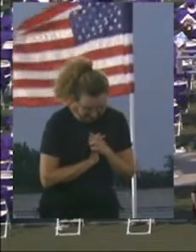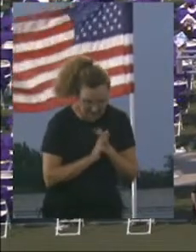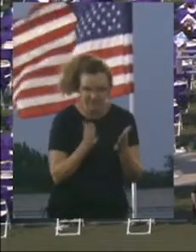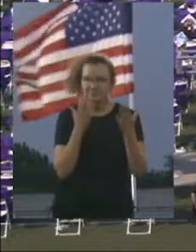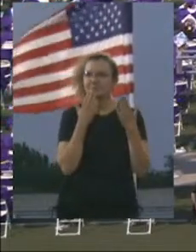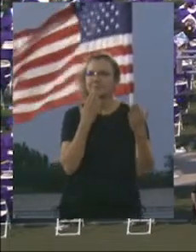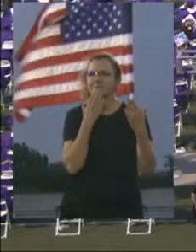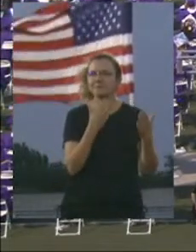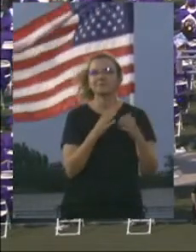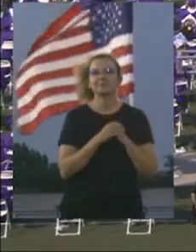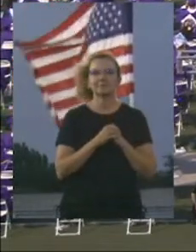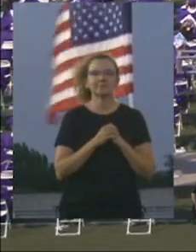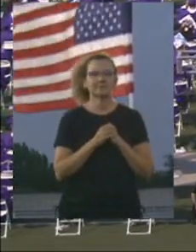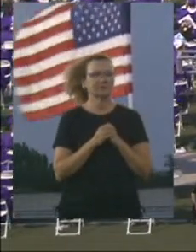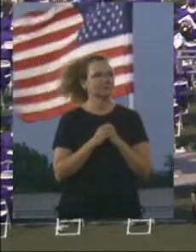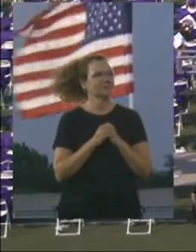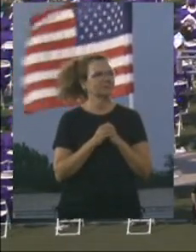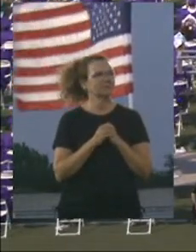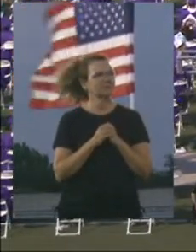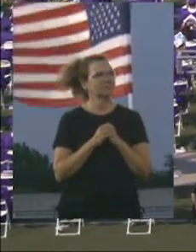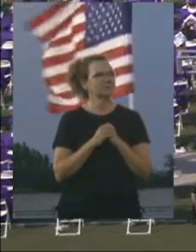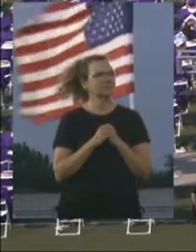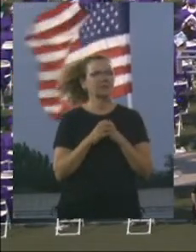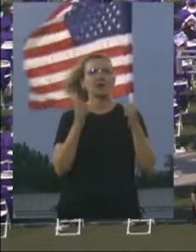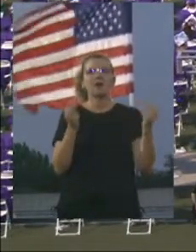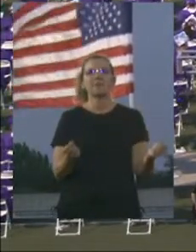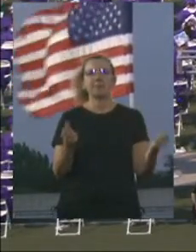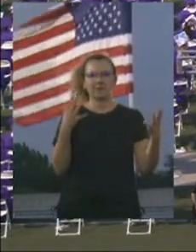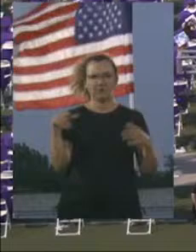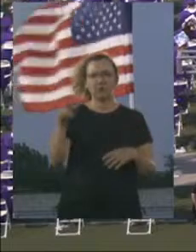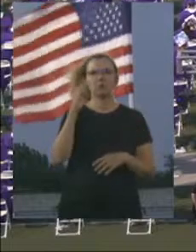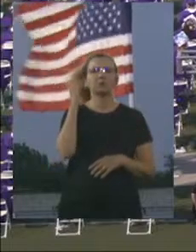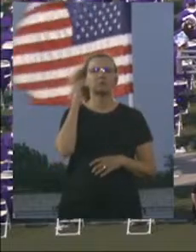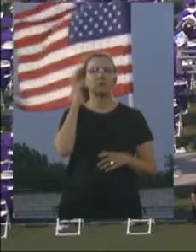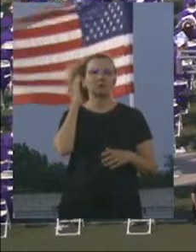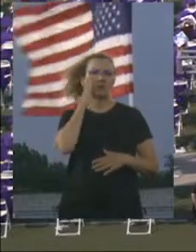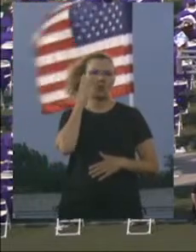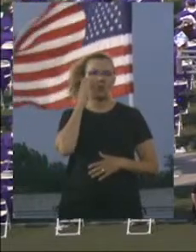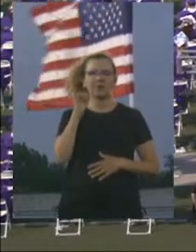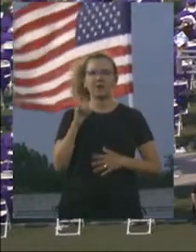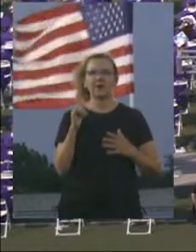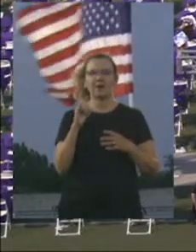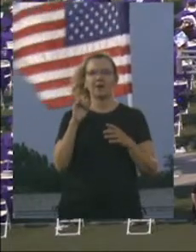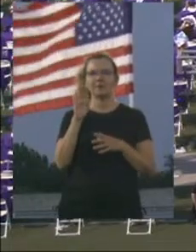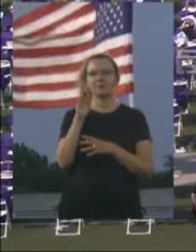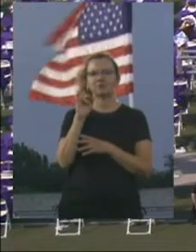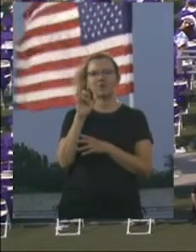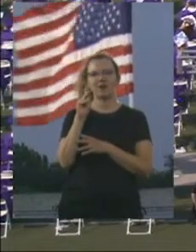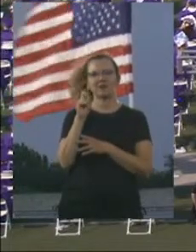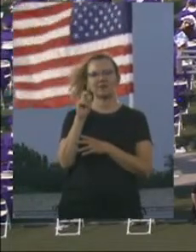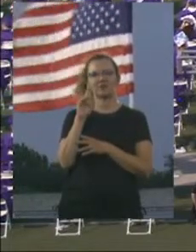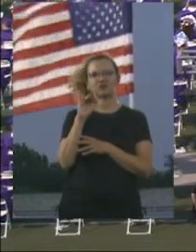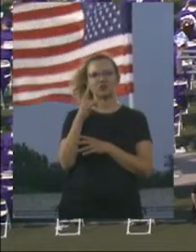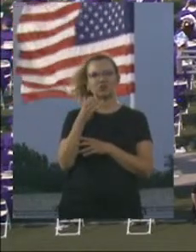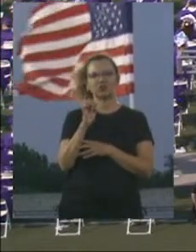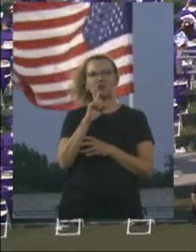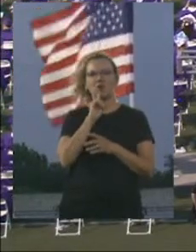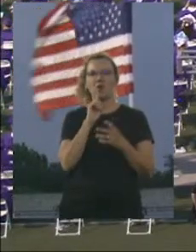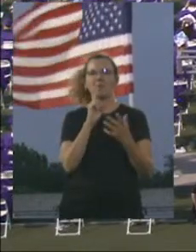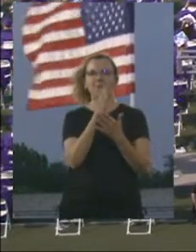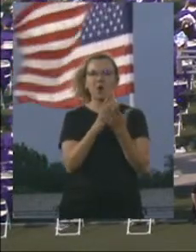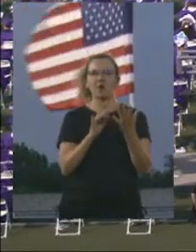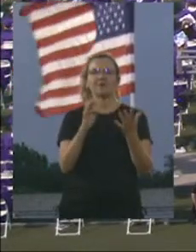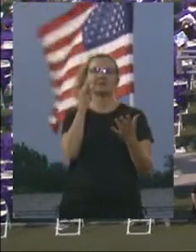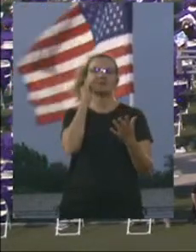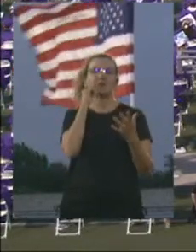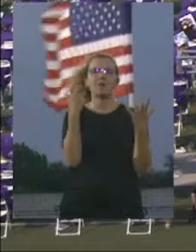Thank you. And as many of you know, Brackenridge is a proud participant in the San Antonio Education Partnership